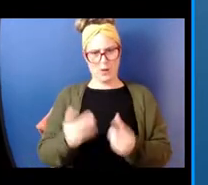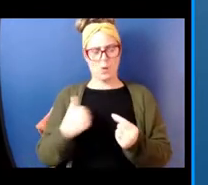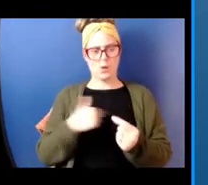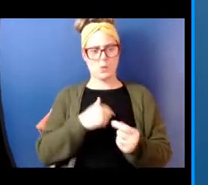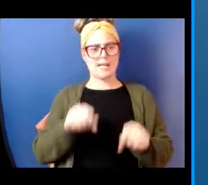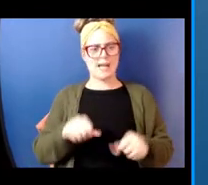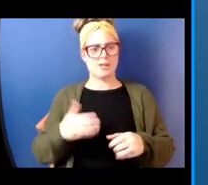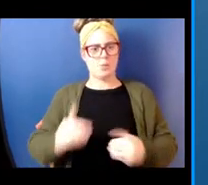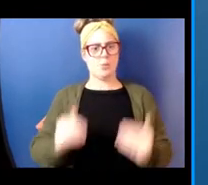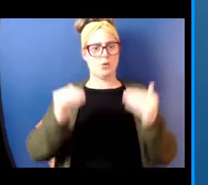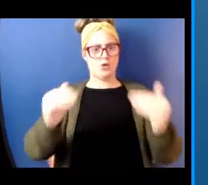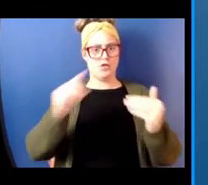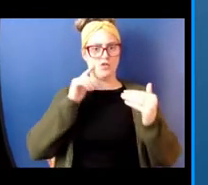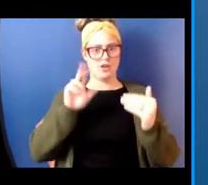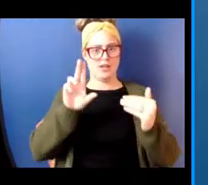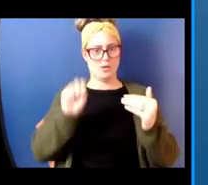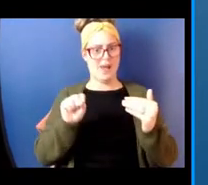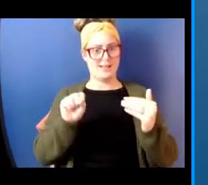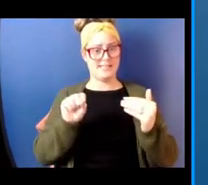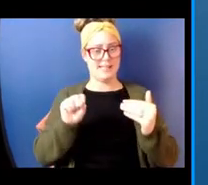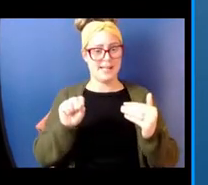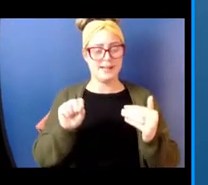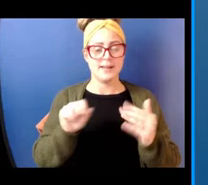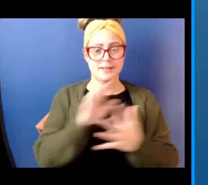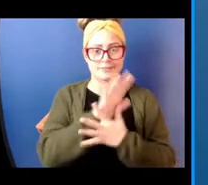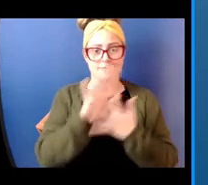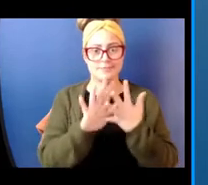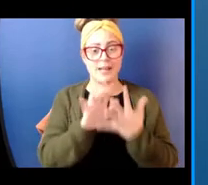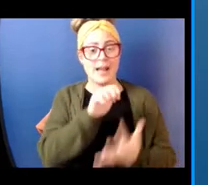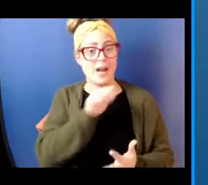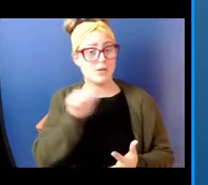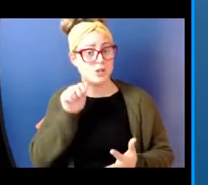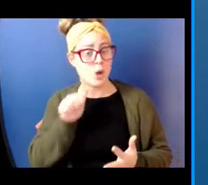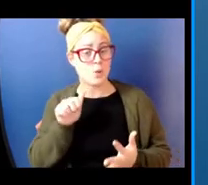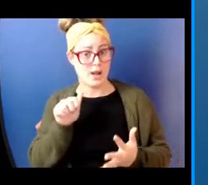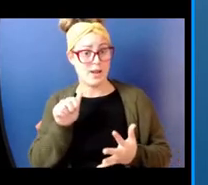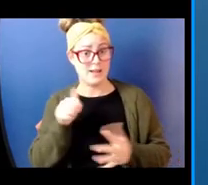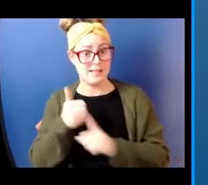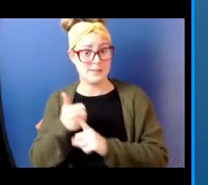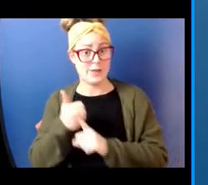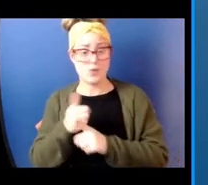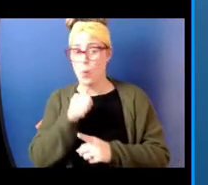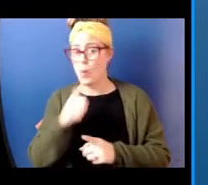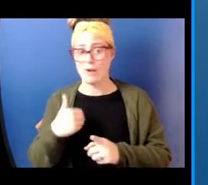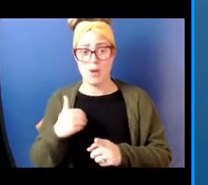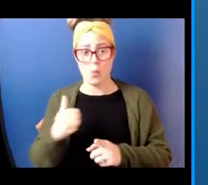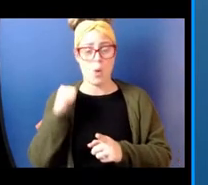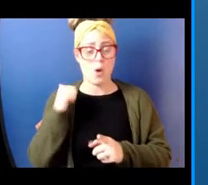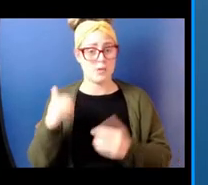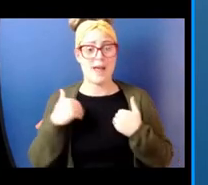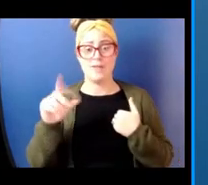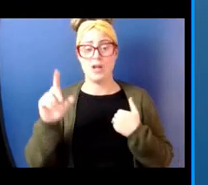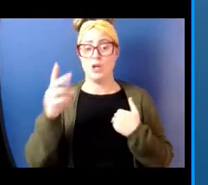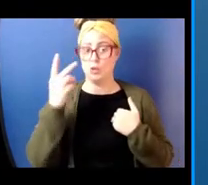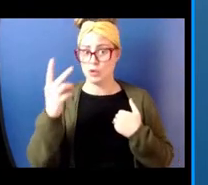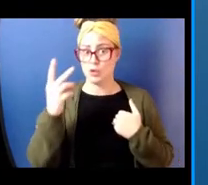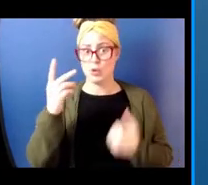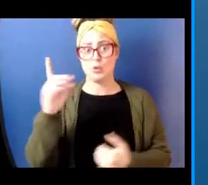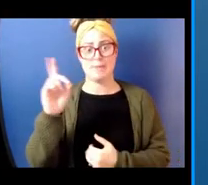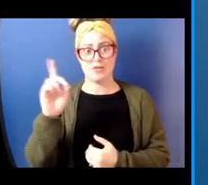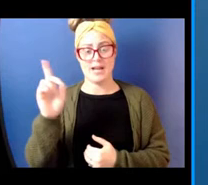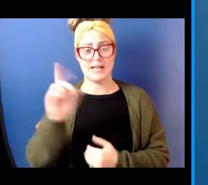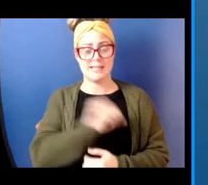with the lineup of the state Arizona would not have two Democratic senators a Democratic governor